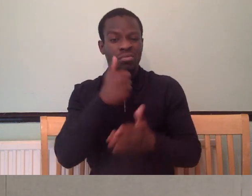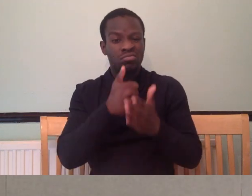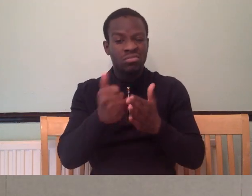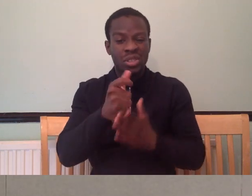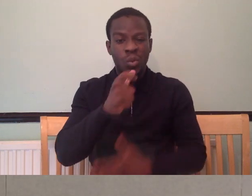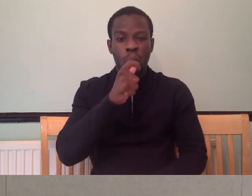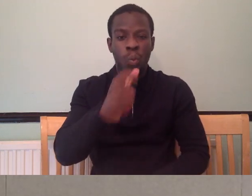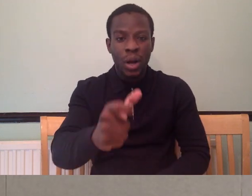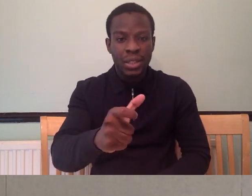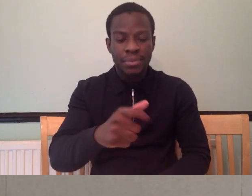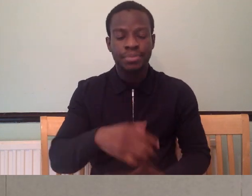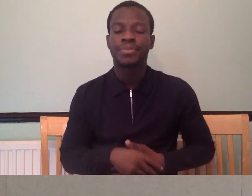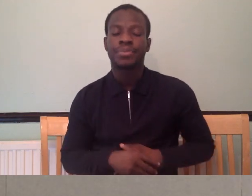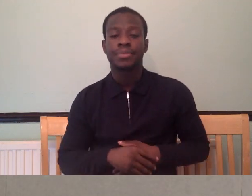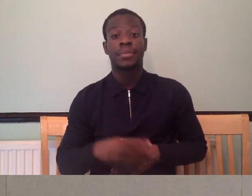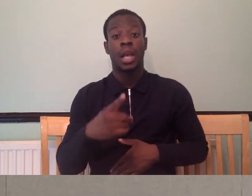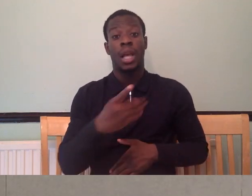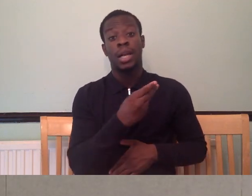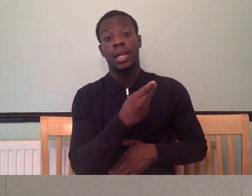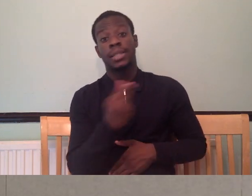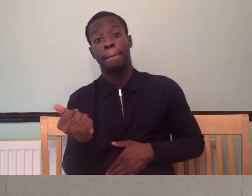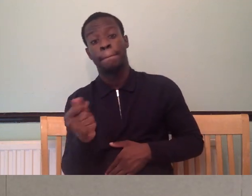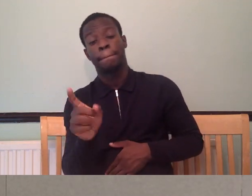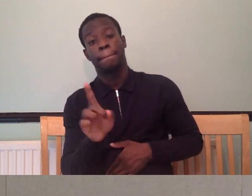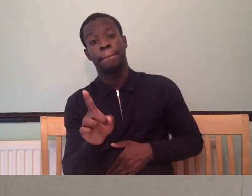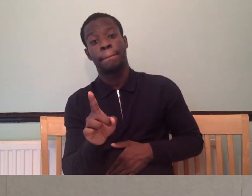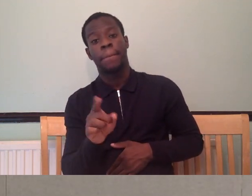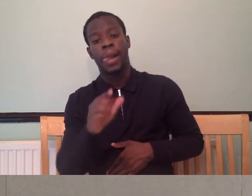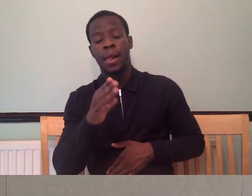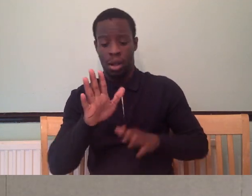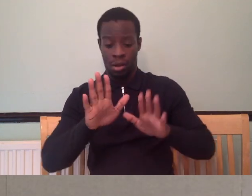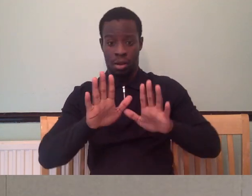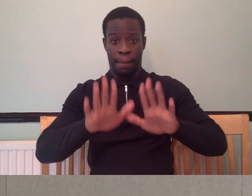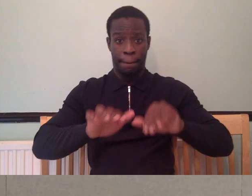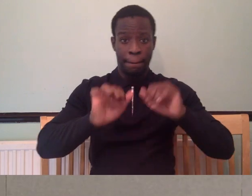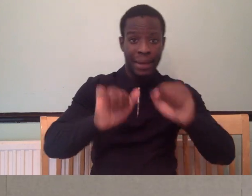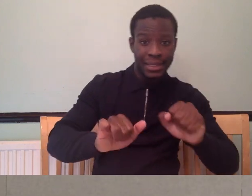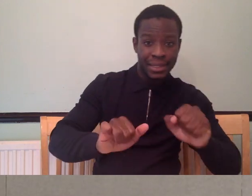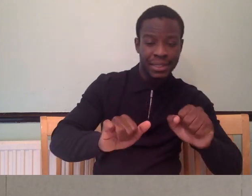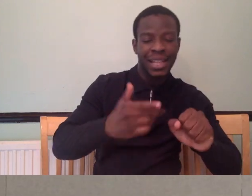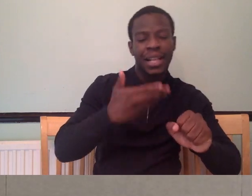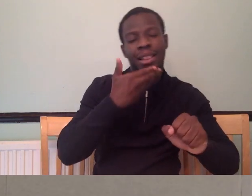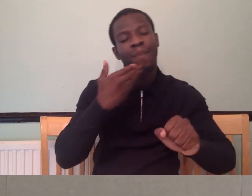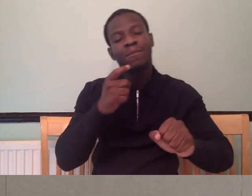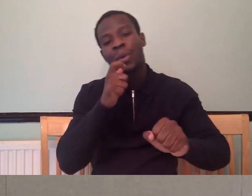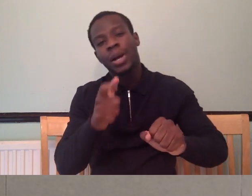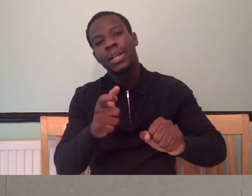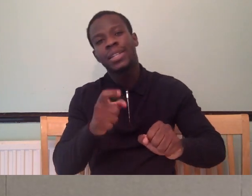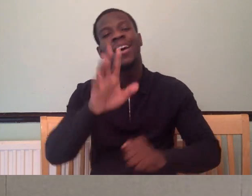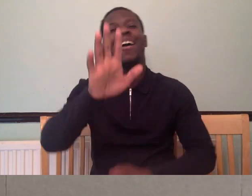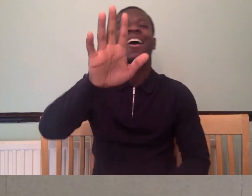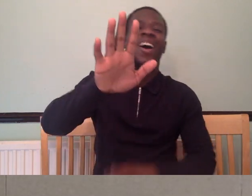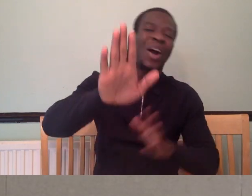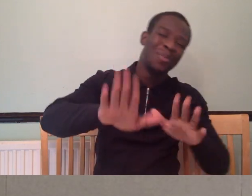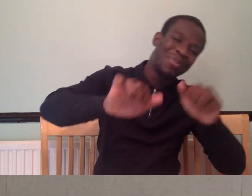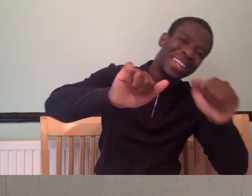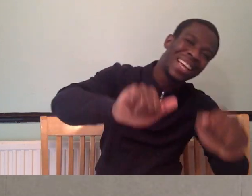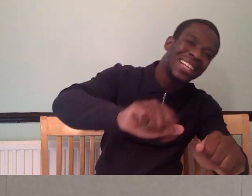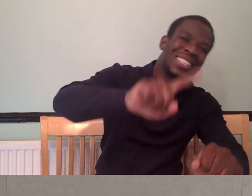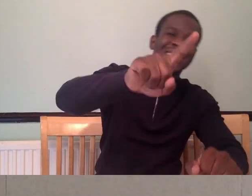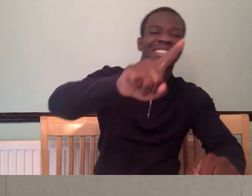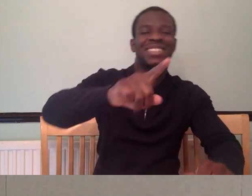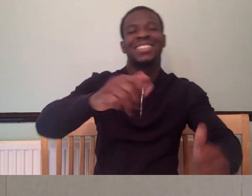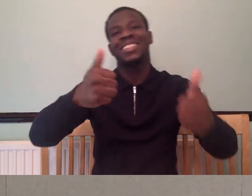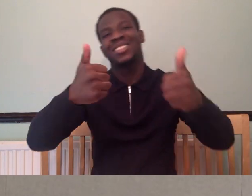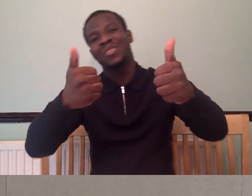Some folks use the word bless as a term of endearment. "Ah, bless," they